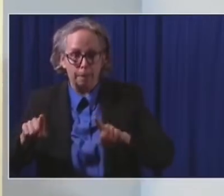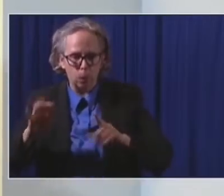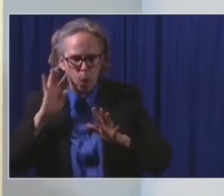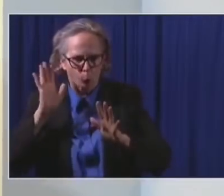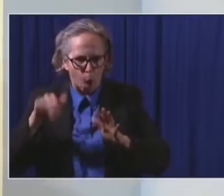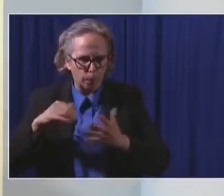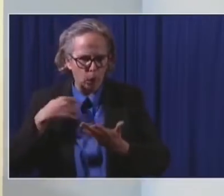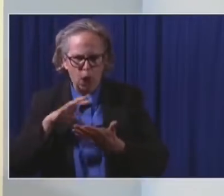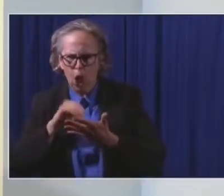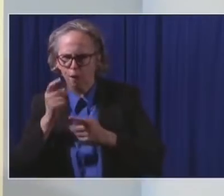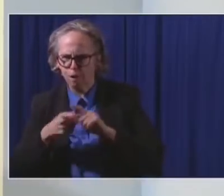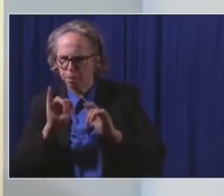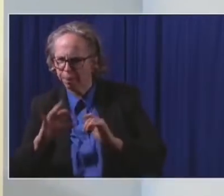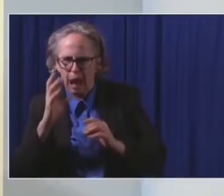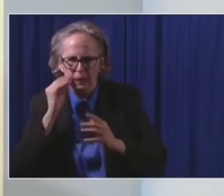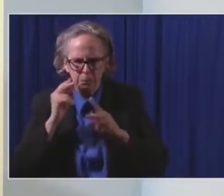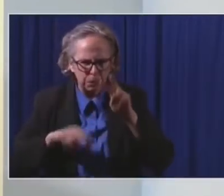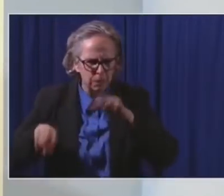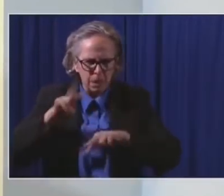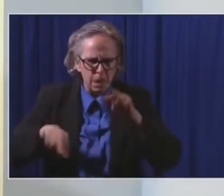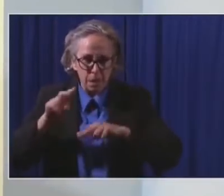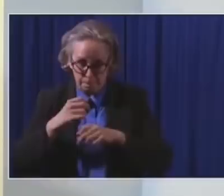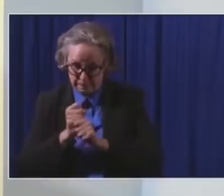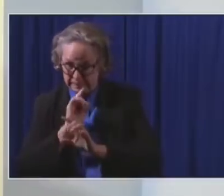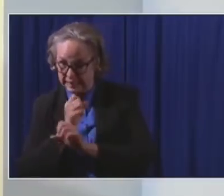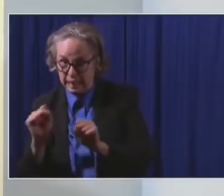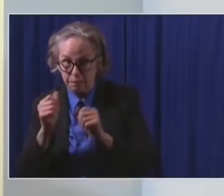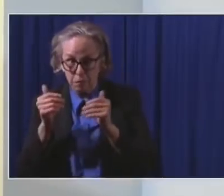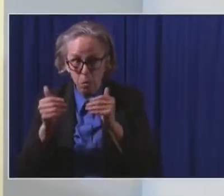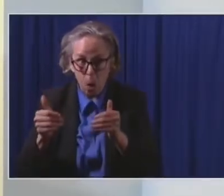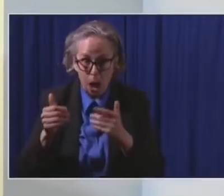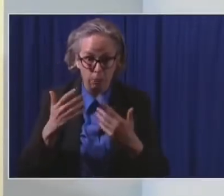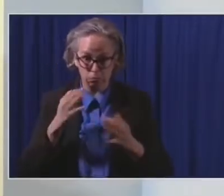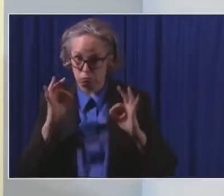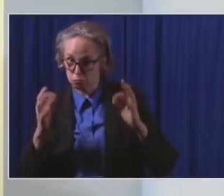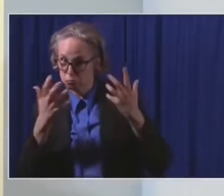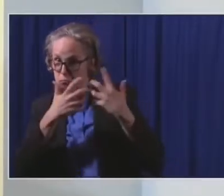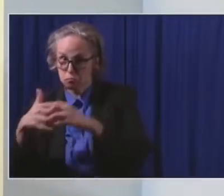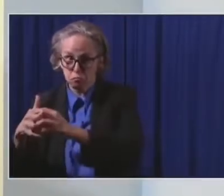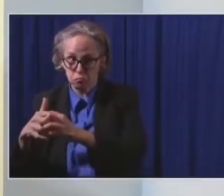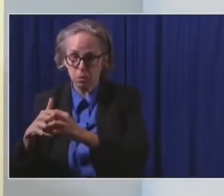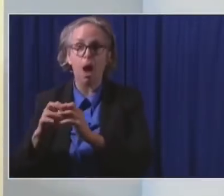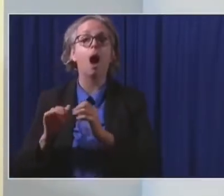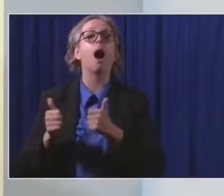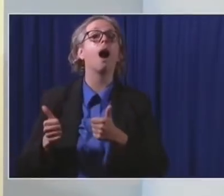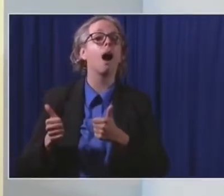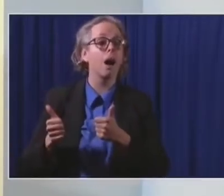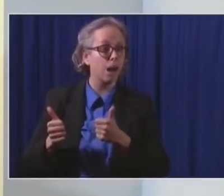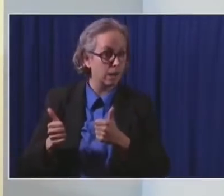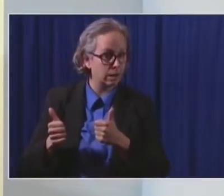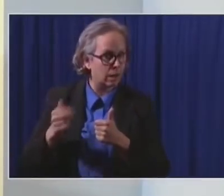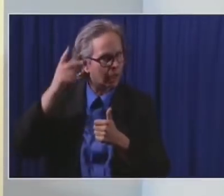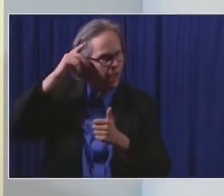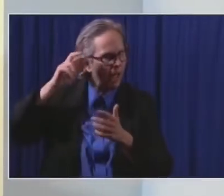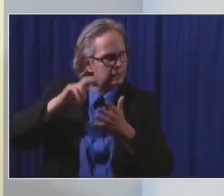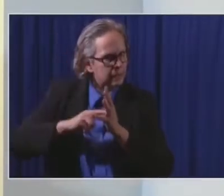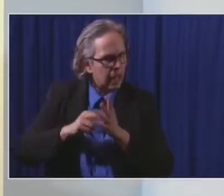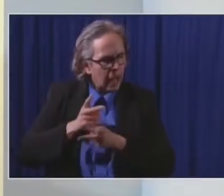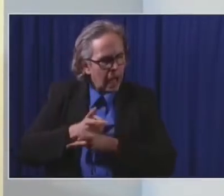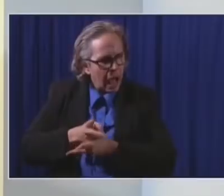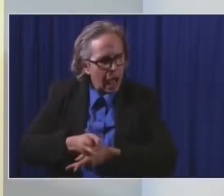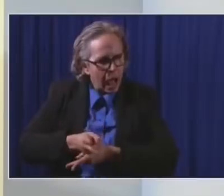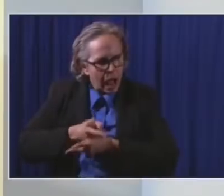occur, okay? And in doing so, we hope to learn from what happens and how they do this to make sure